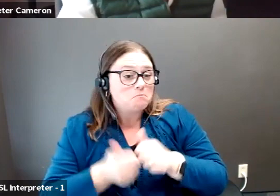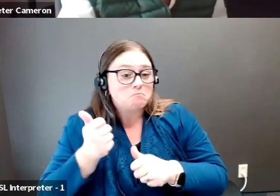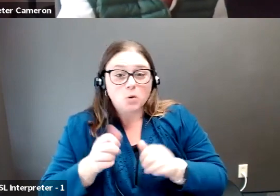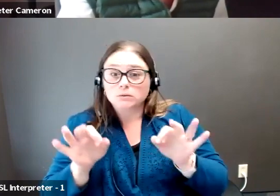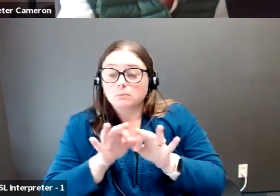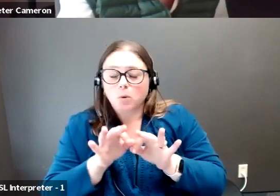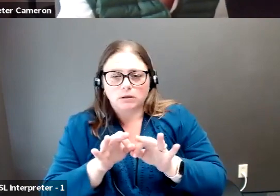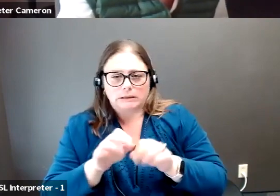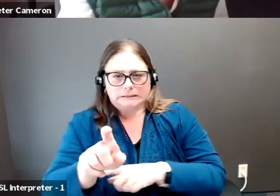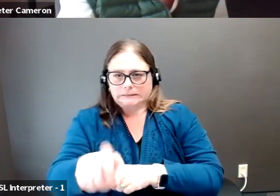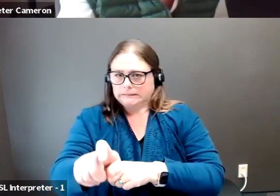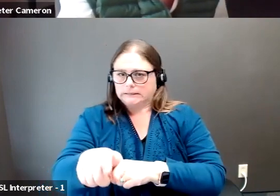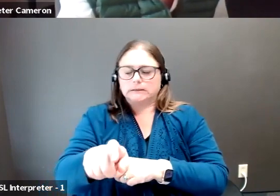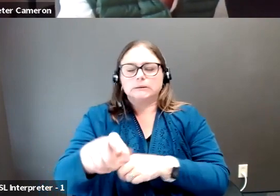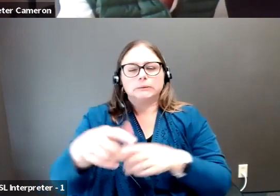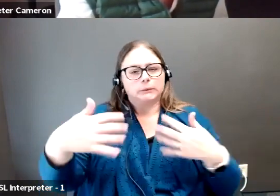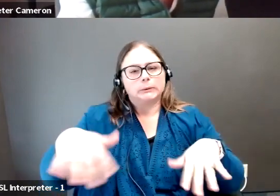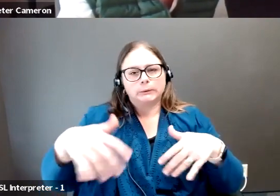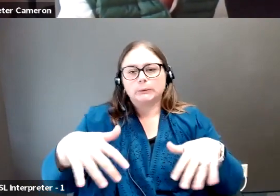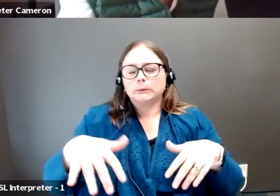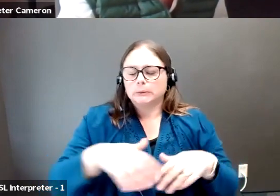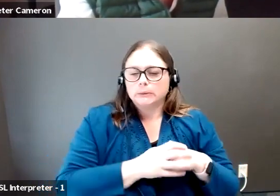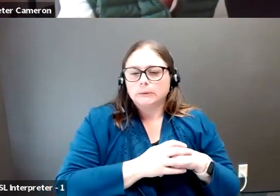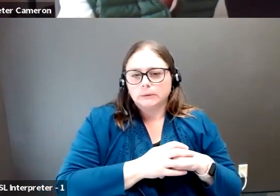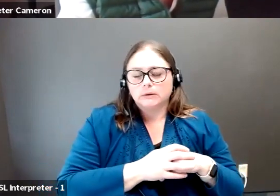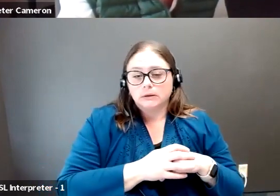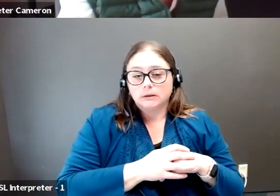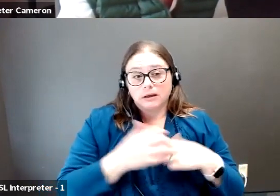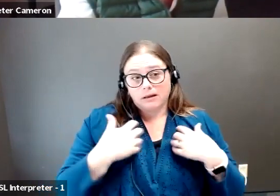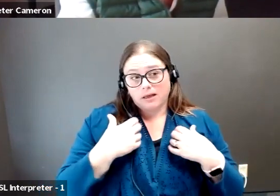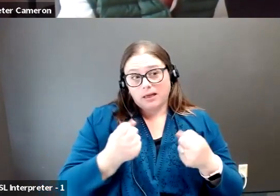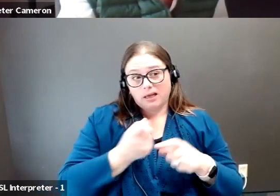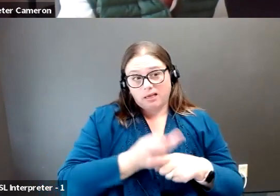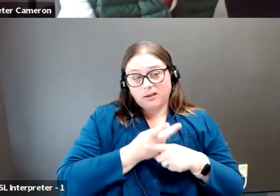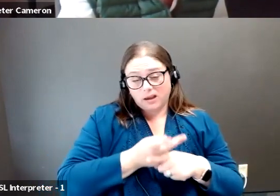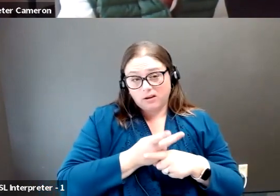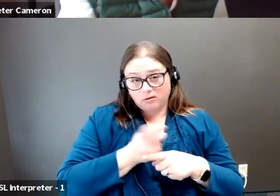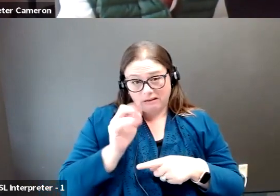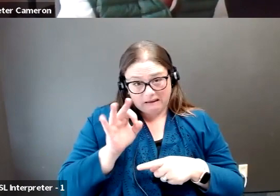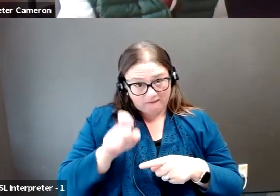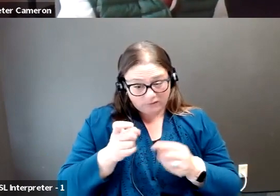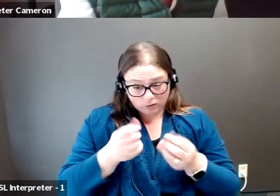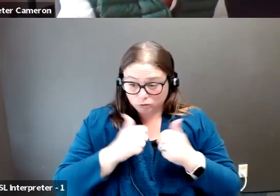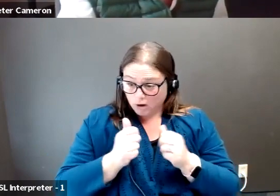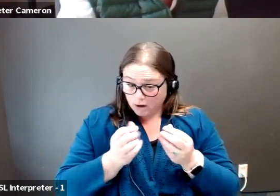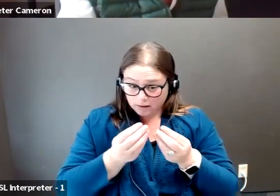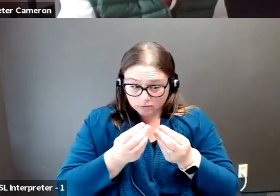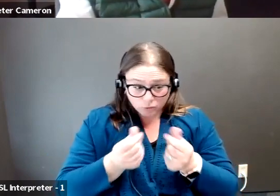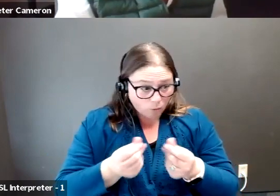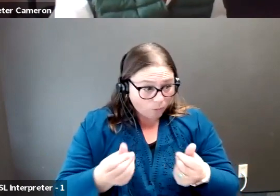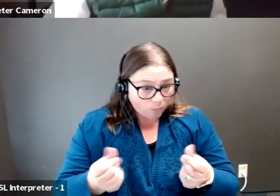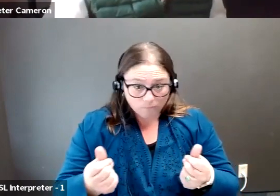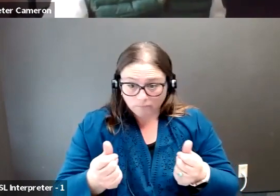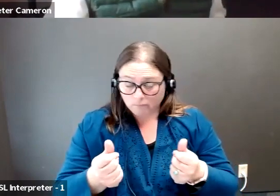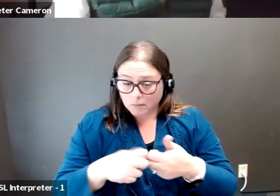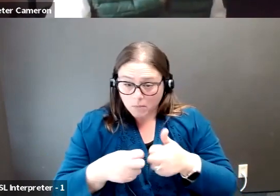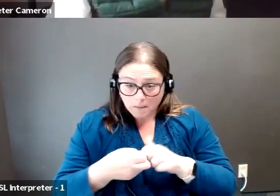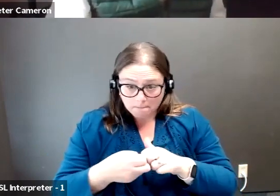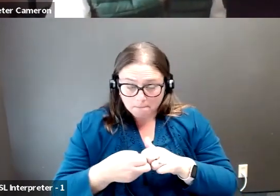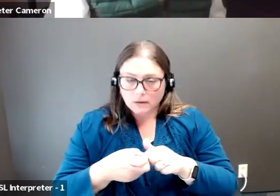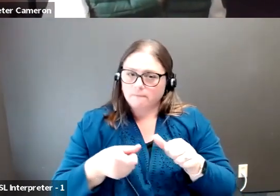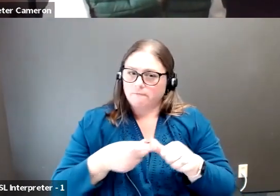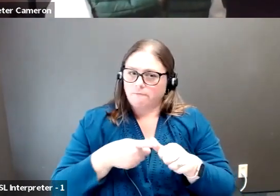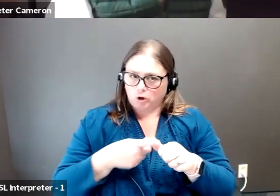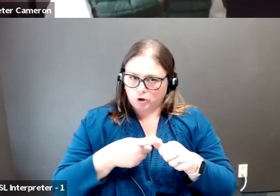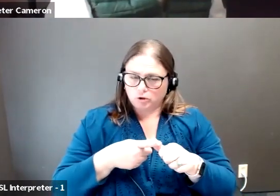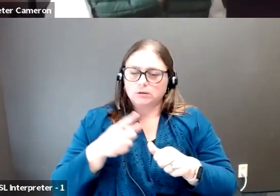And I think in the healthcare space, if we're going to really address things, we have to ultimately address an equity position in